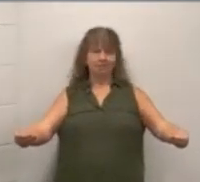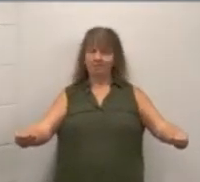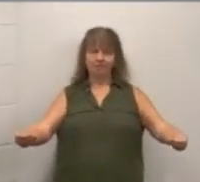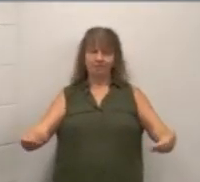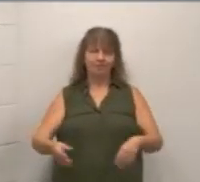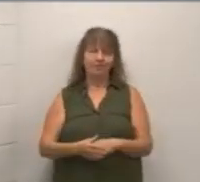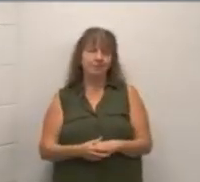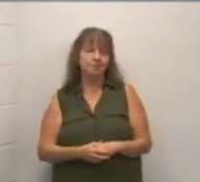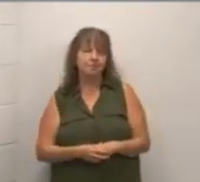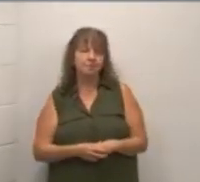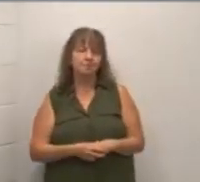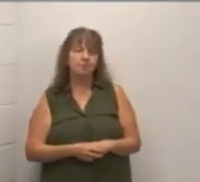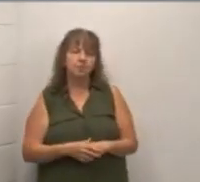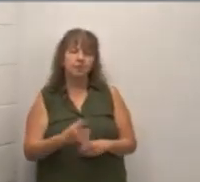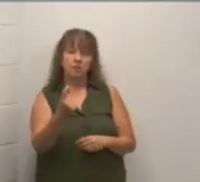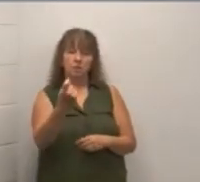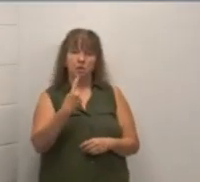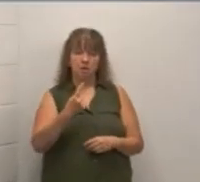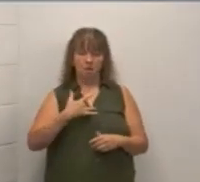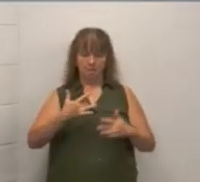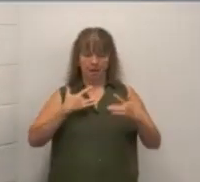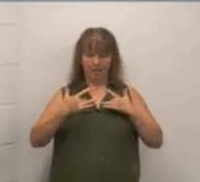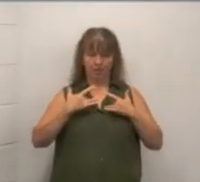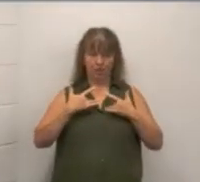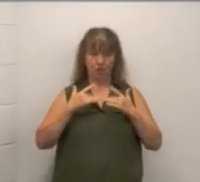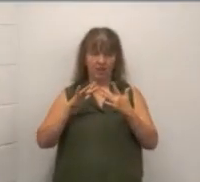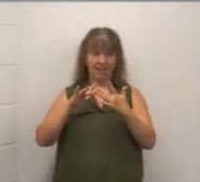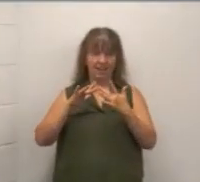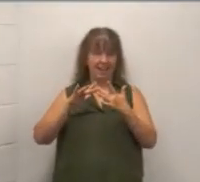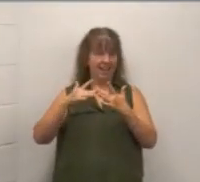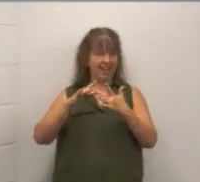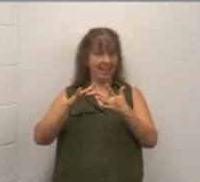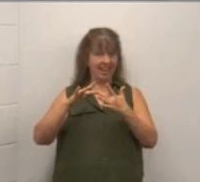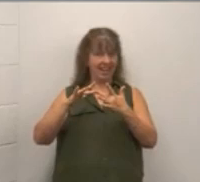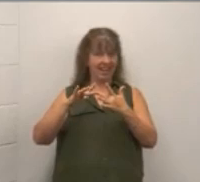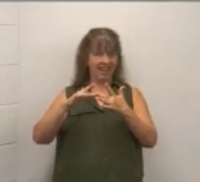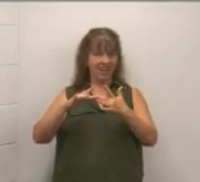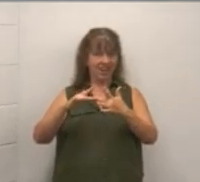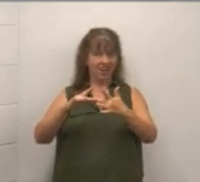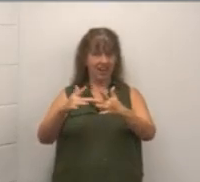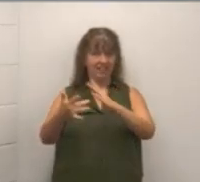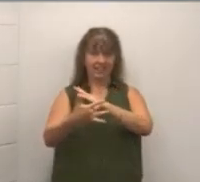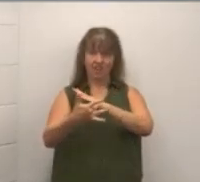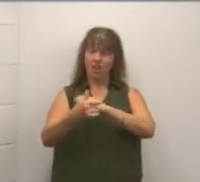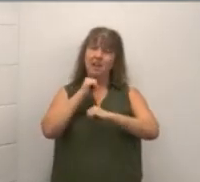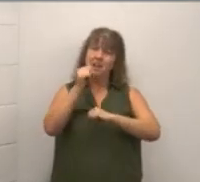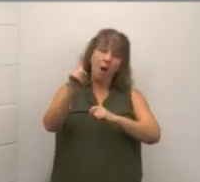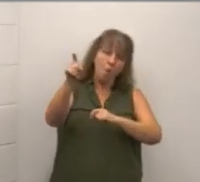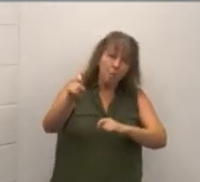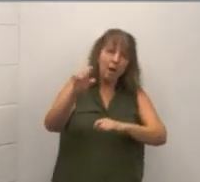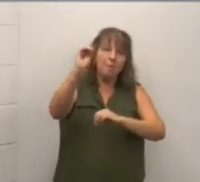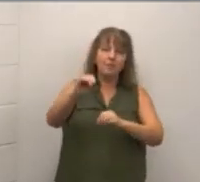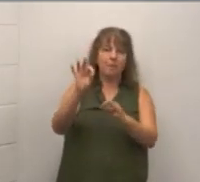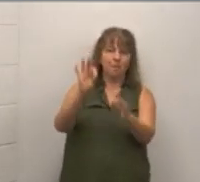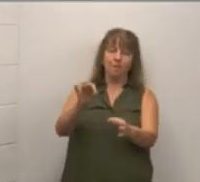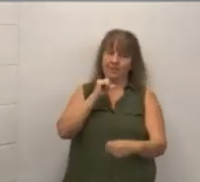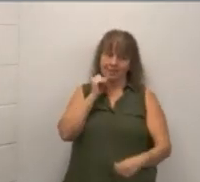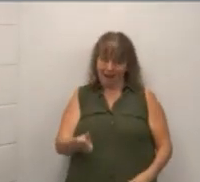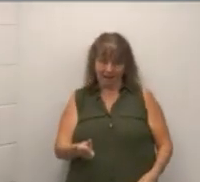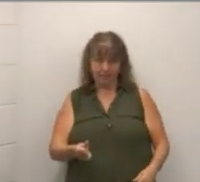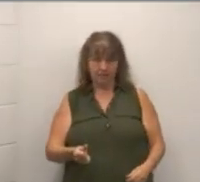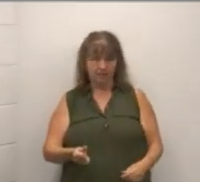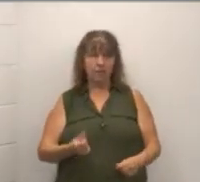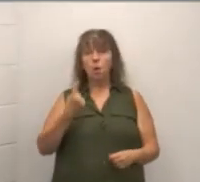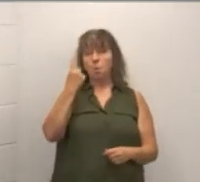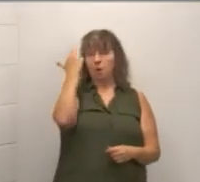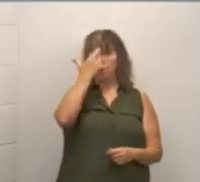My concern is that the internet connection is not 100% reliable. In fact, one of those reasons that I felt remote learning should not